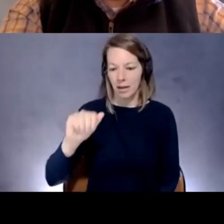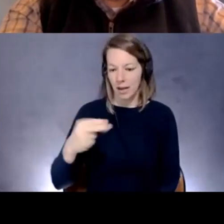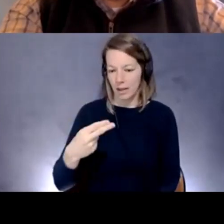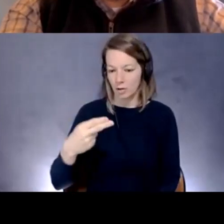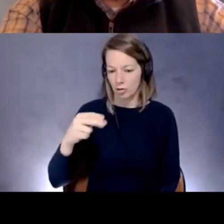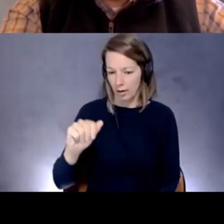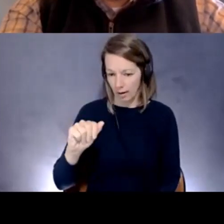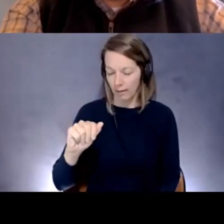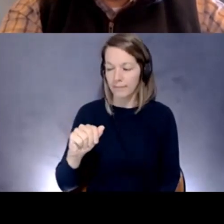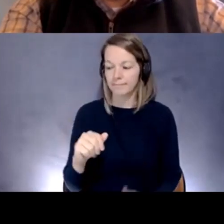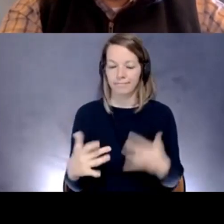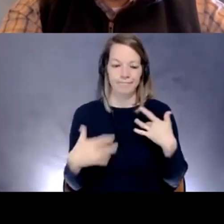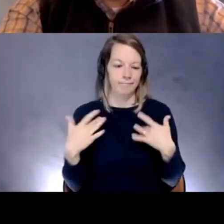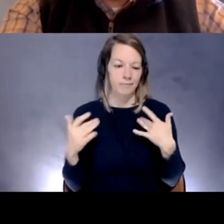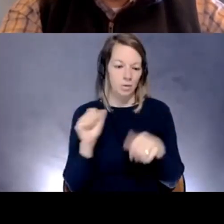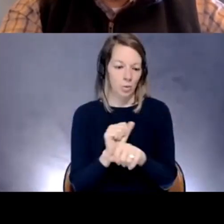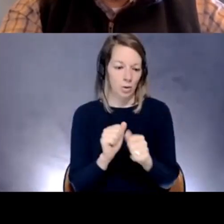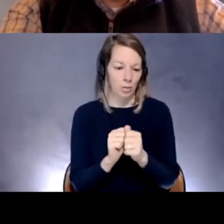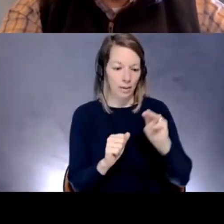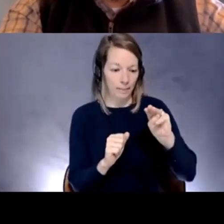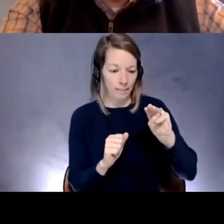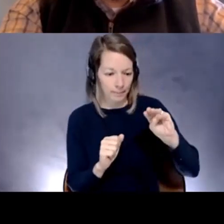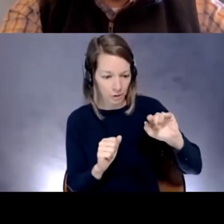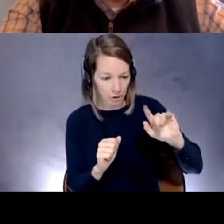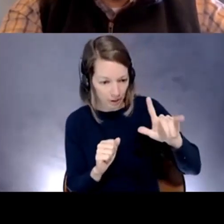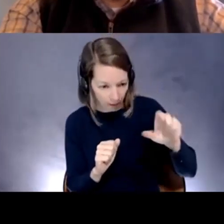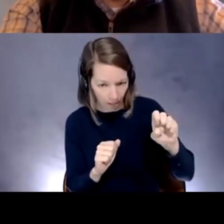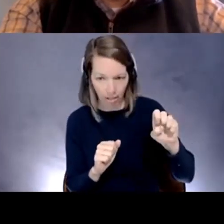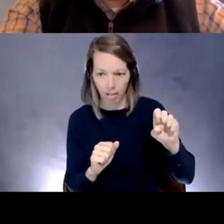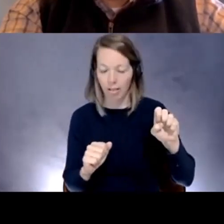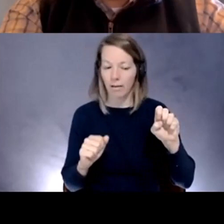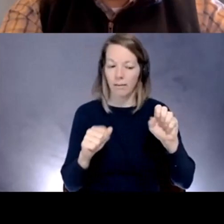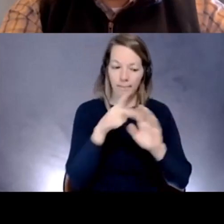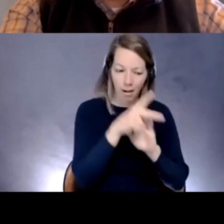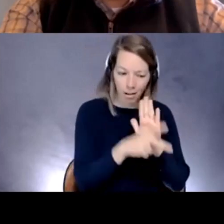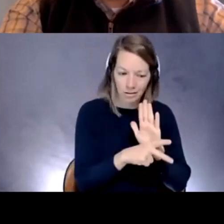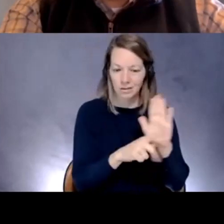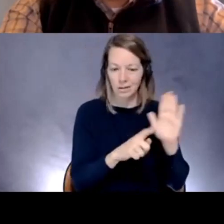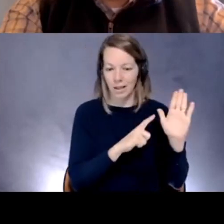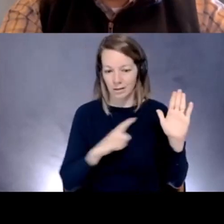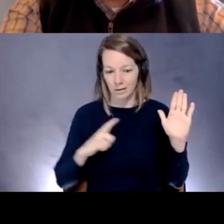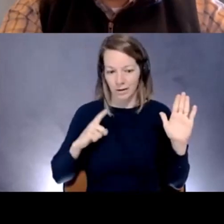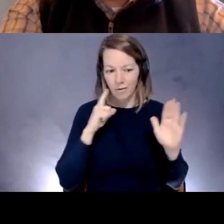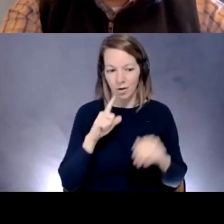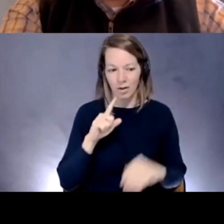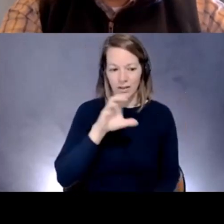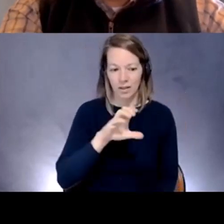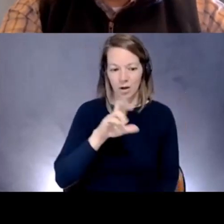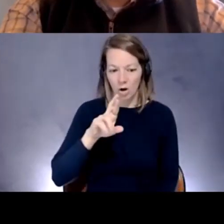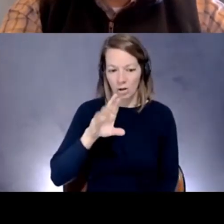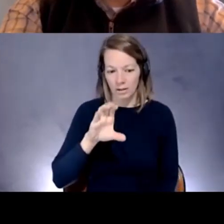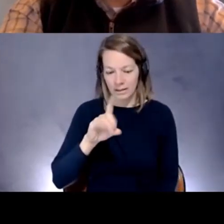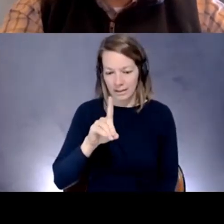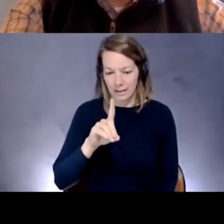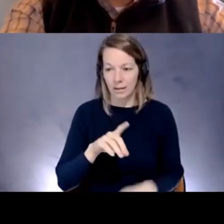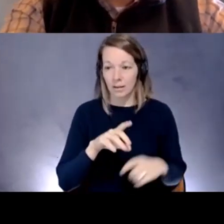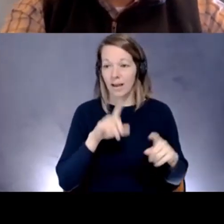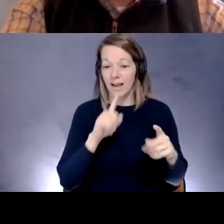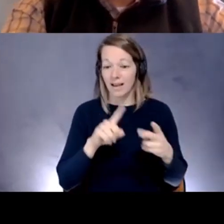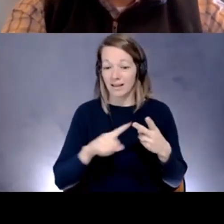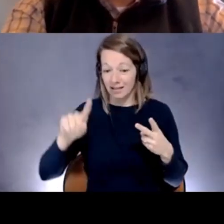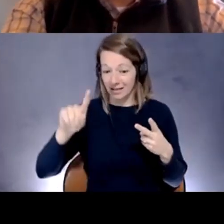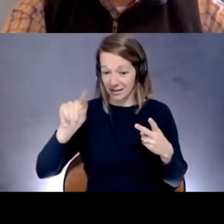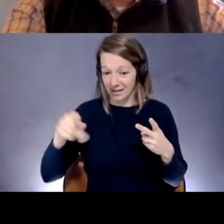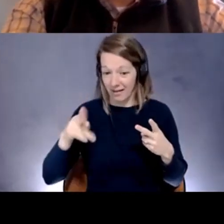Very pleased to be working with Michelle on the policy and legislative committee through CRHC, and then Stephanie is